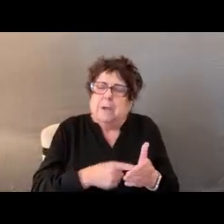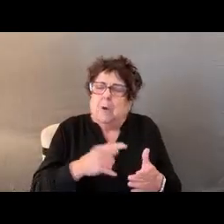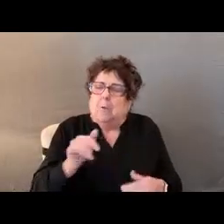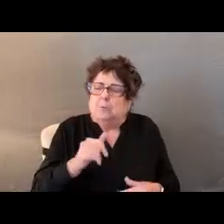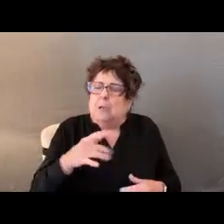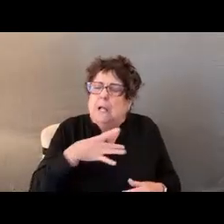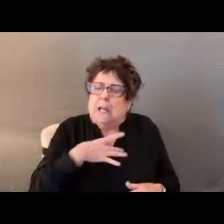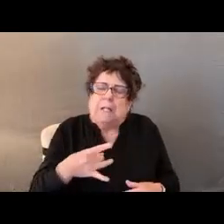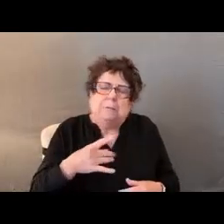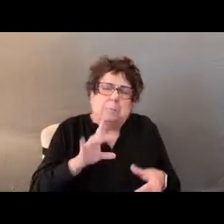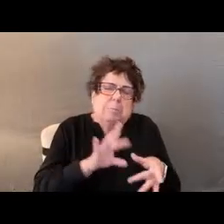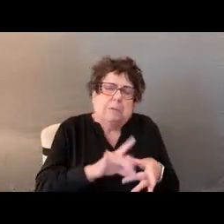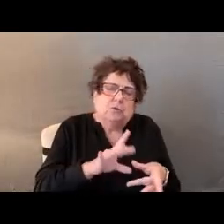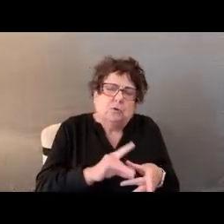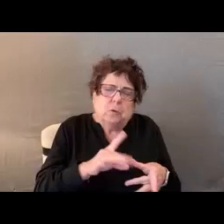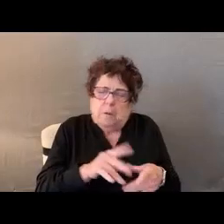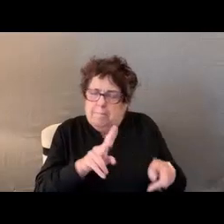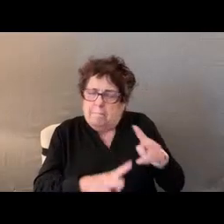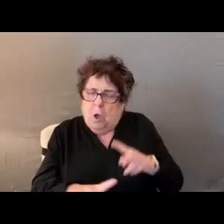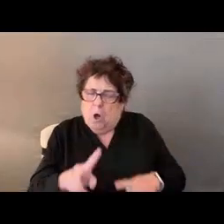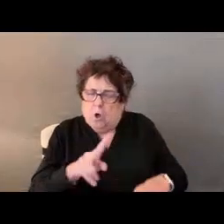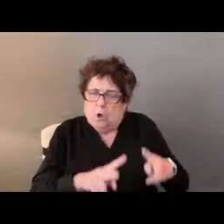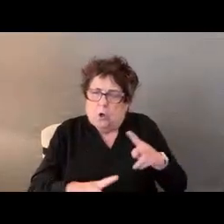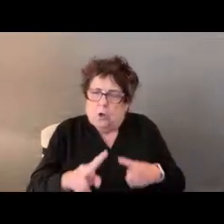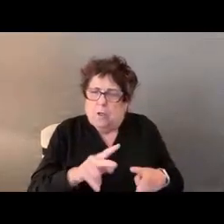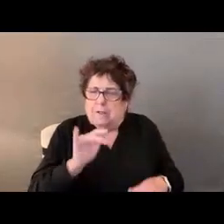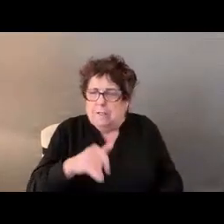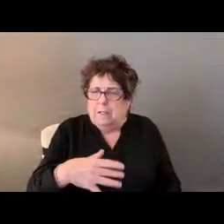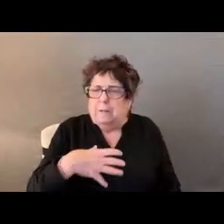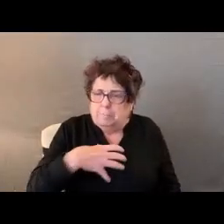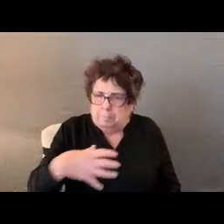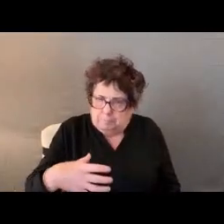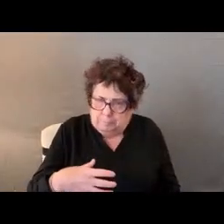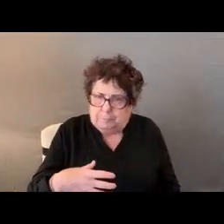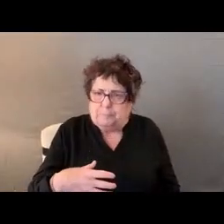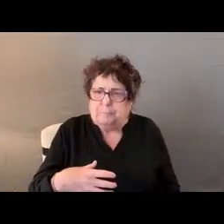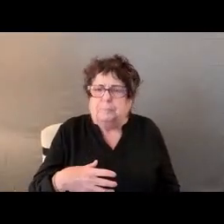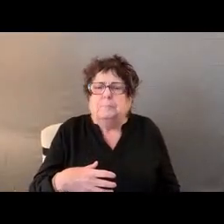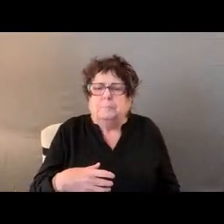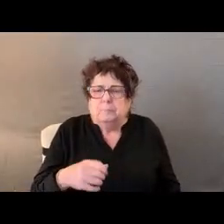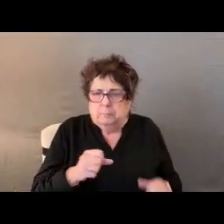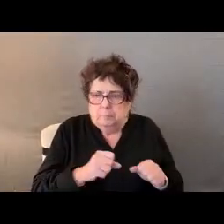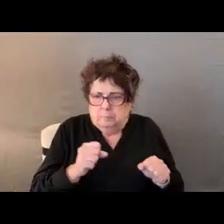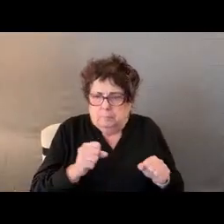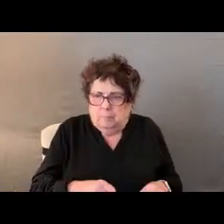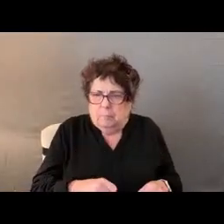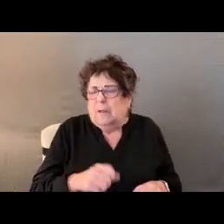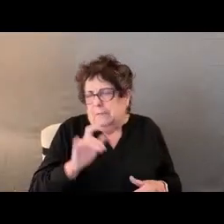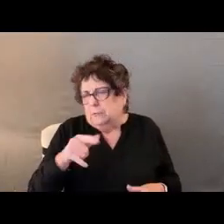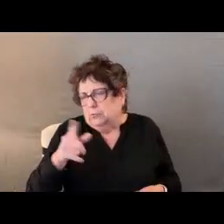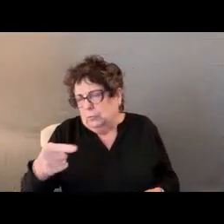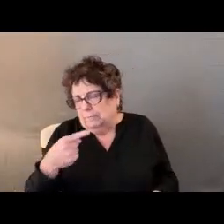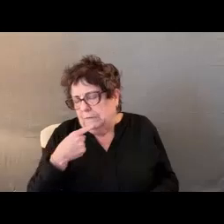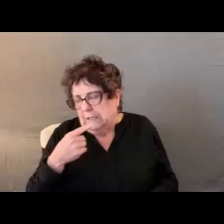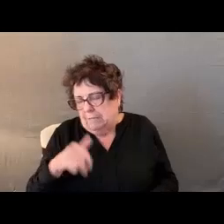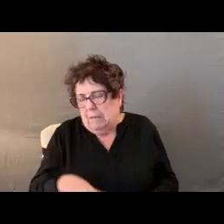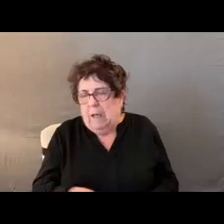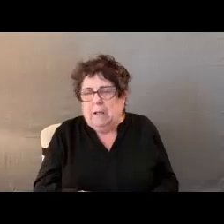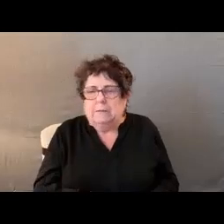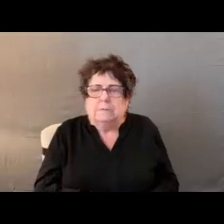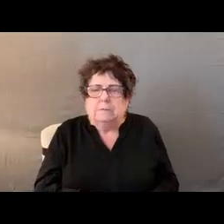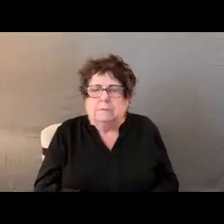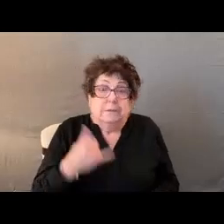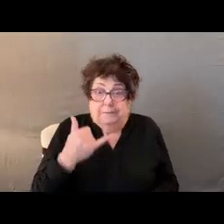monitoring the grievance and the complaints, which is pretty much what you have also mentioned, that if there are